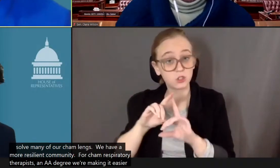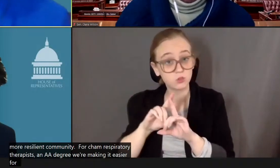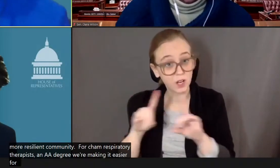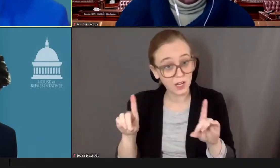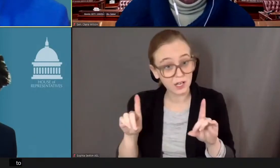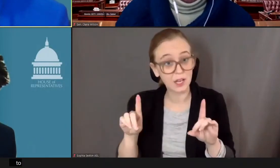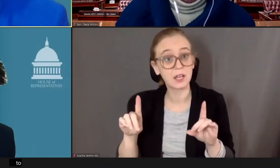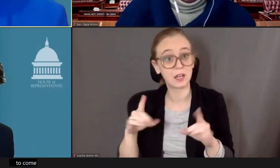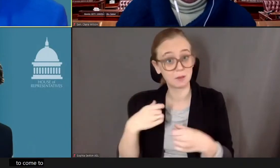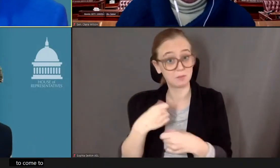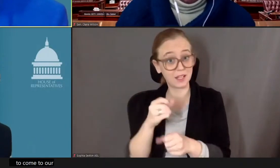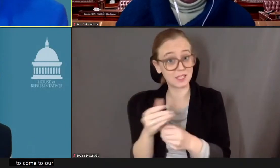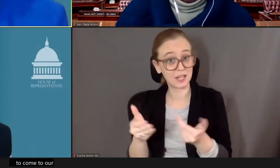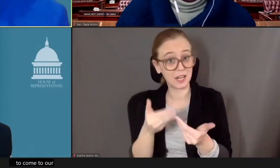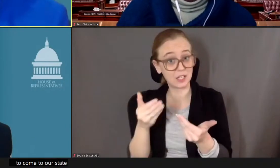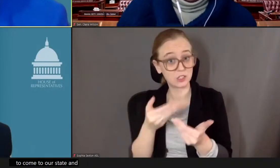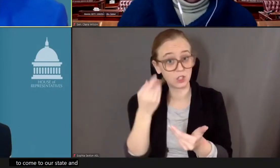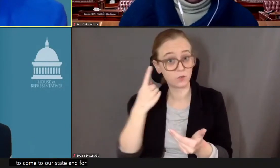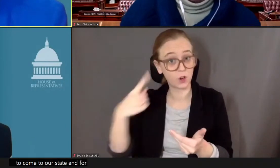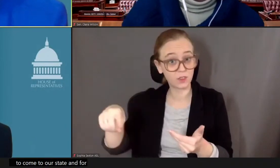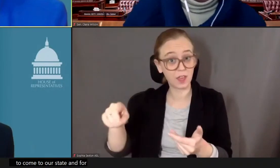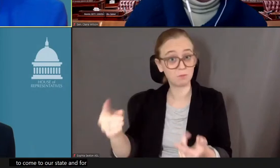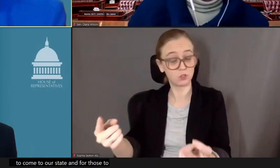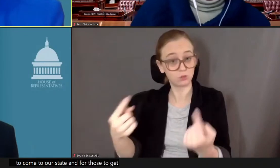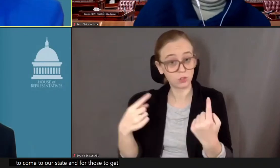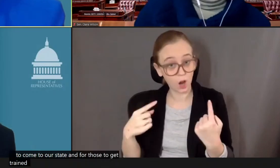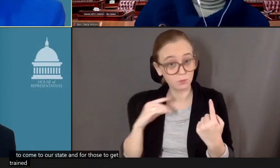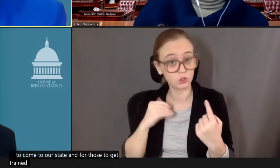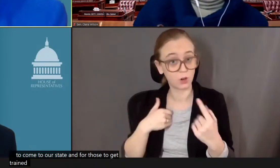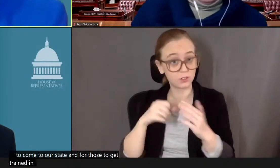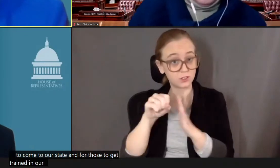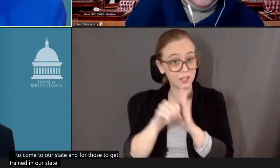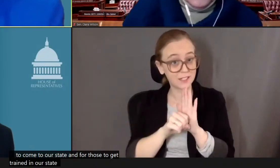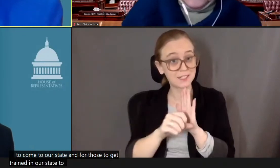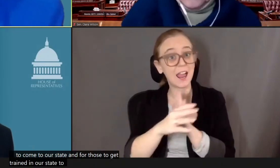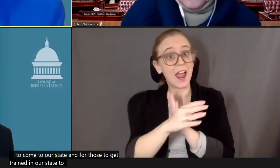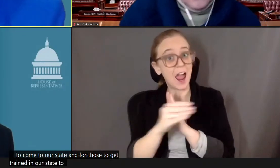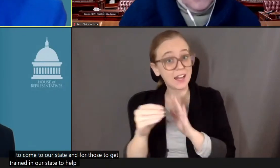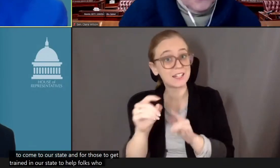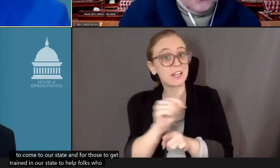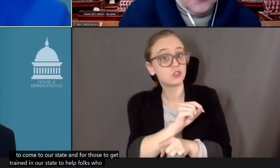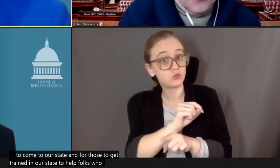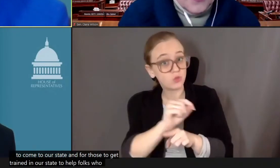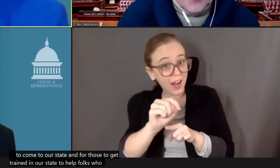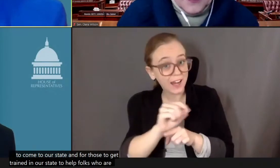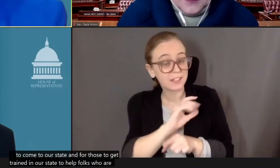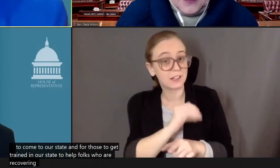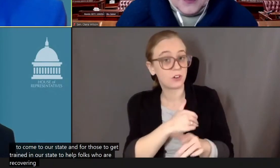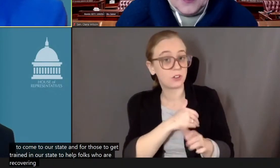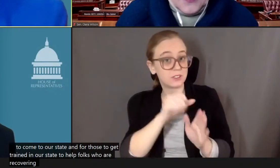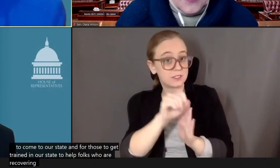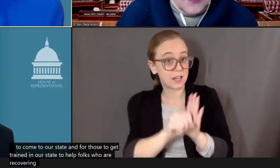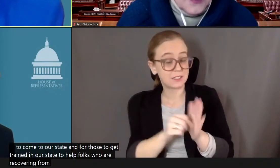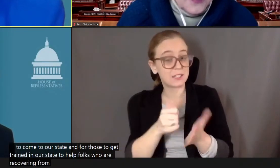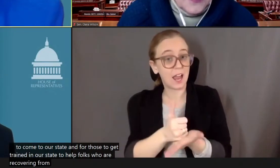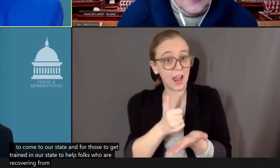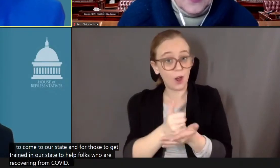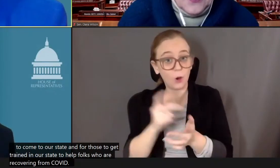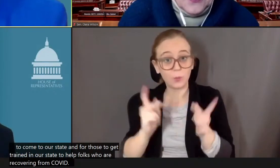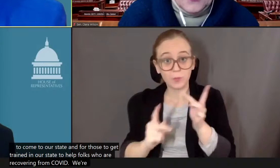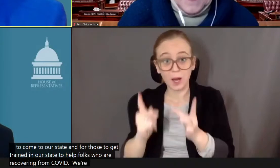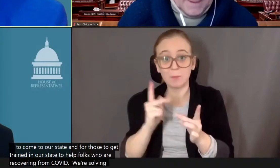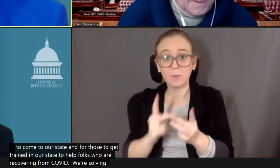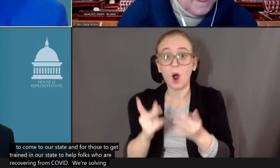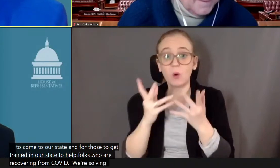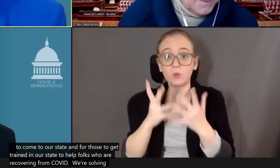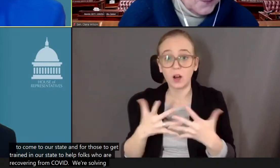our state and for those to get trained in our state to help folks who are recovering from COVID. We're solving issues